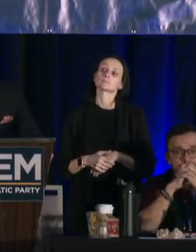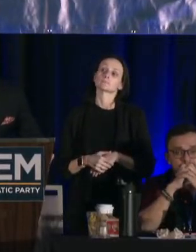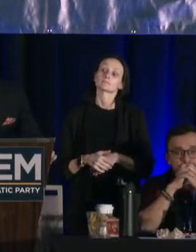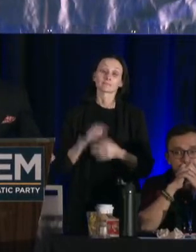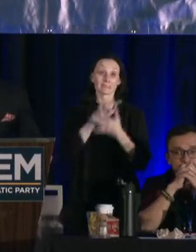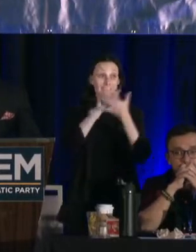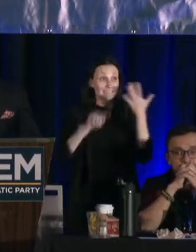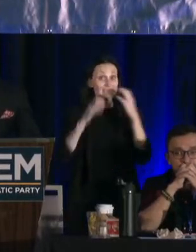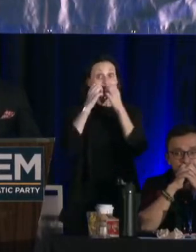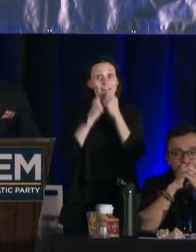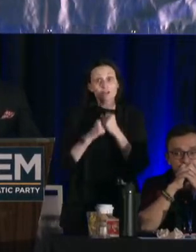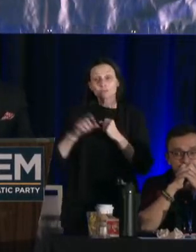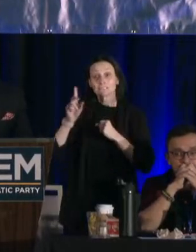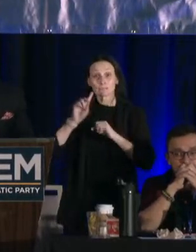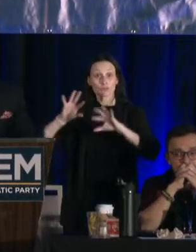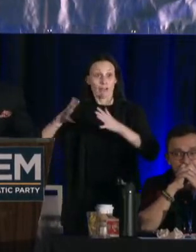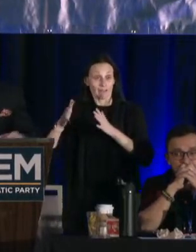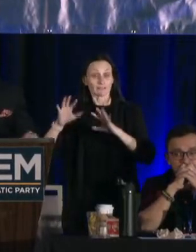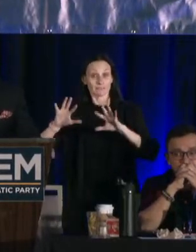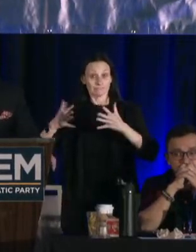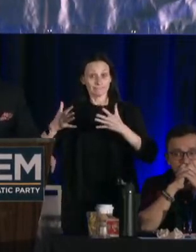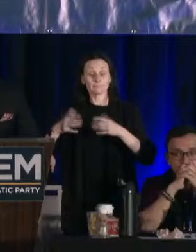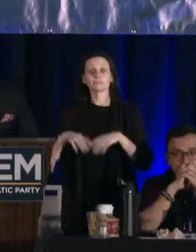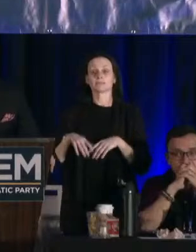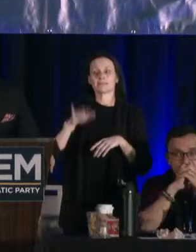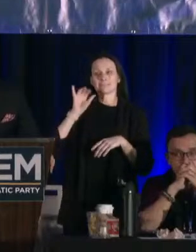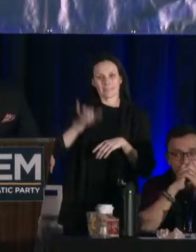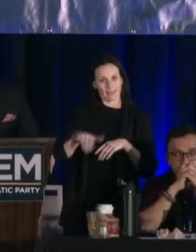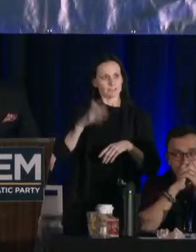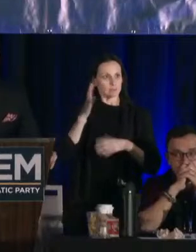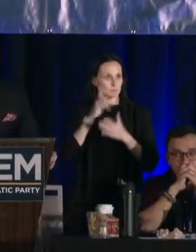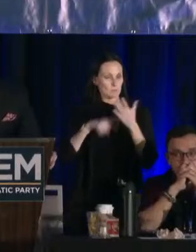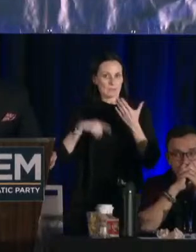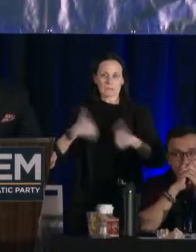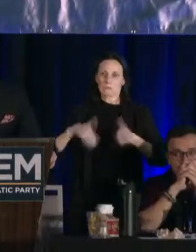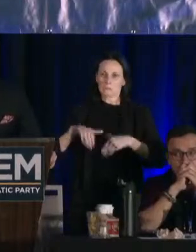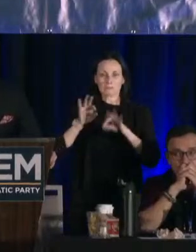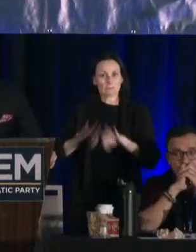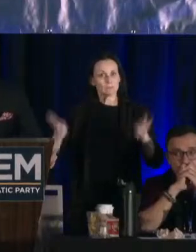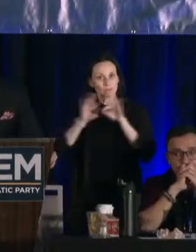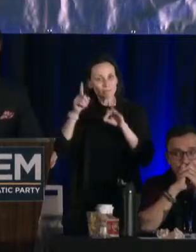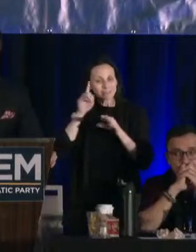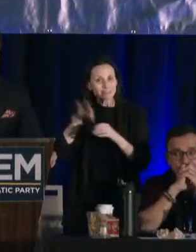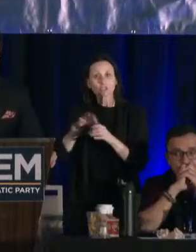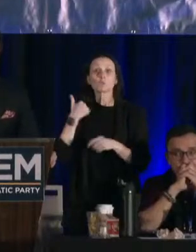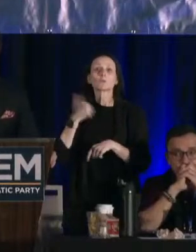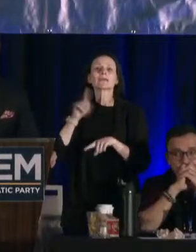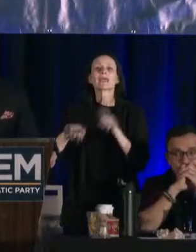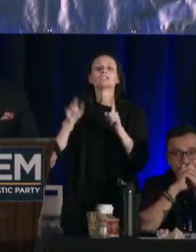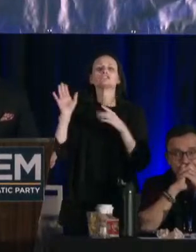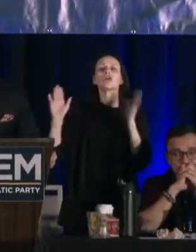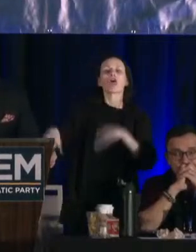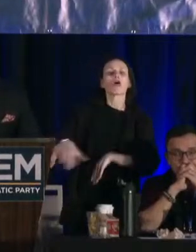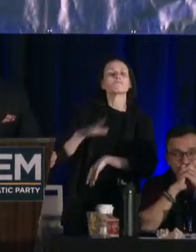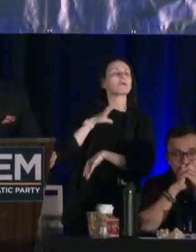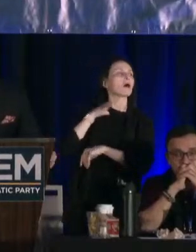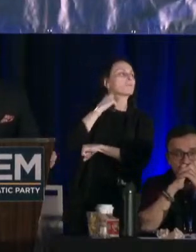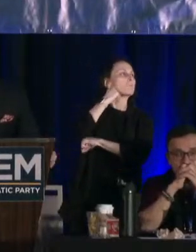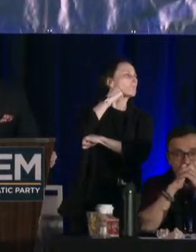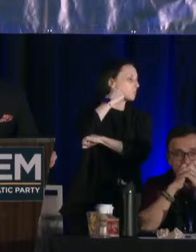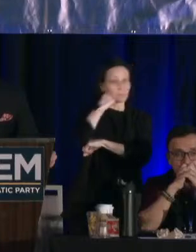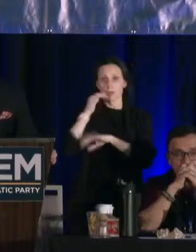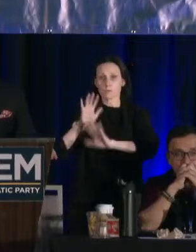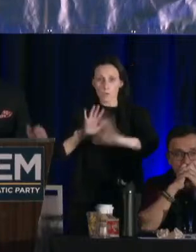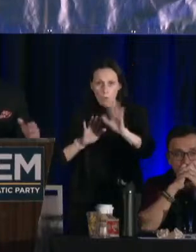These are the values of the Democratic Party. This is what's at stake in this election. We can't afford to sit on the sidelines, and we will not back down